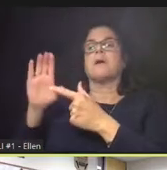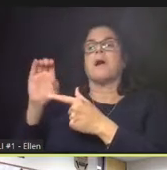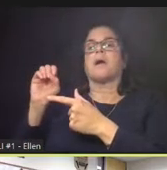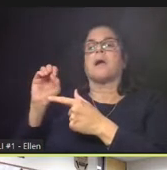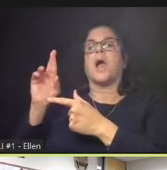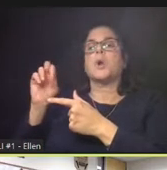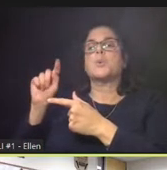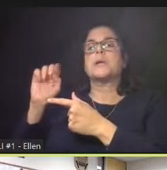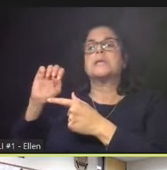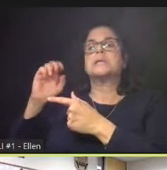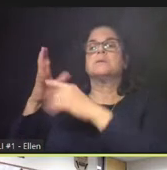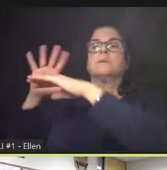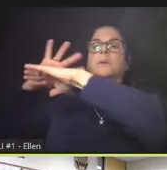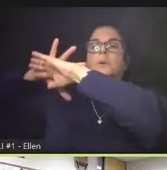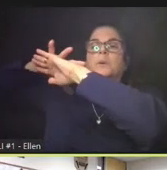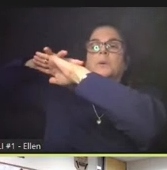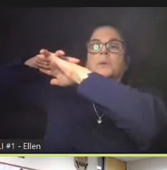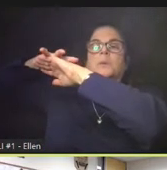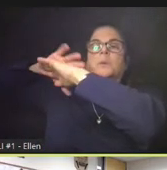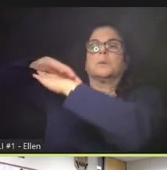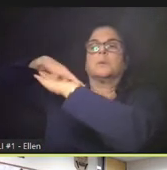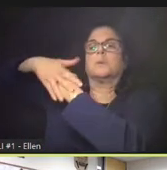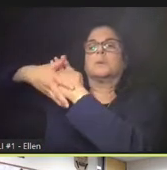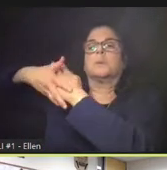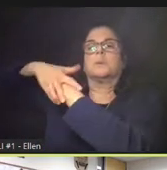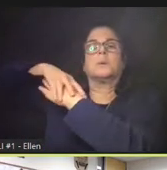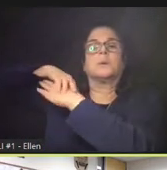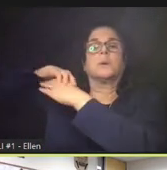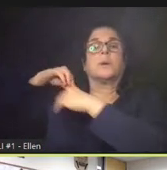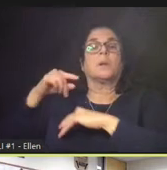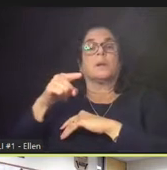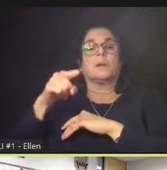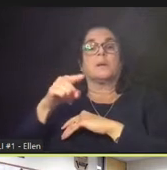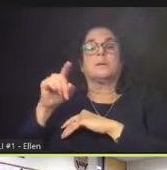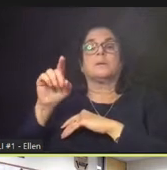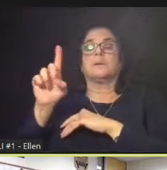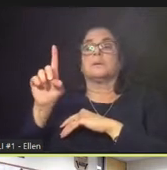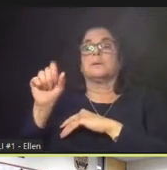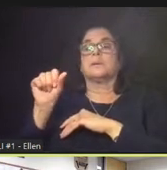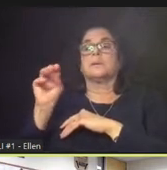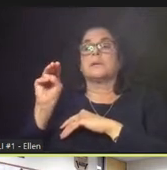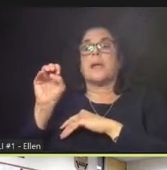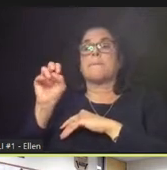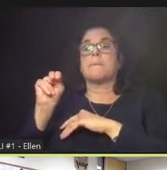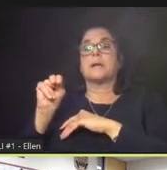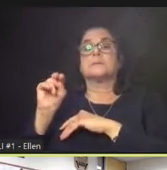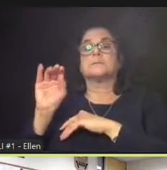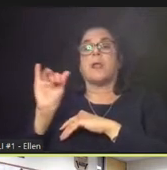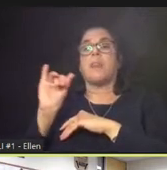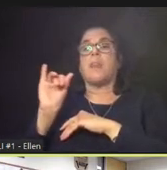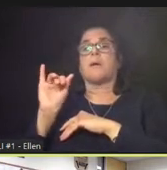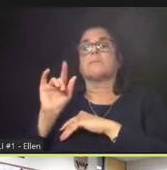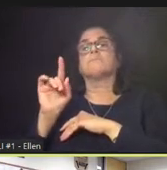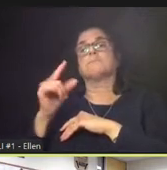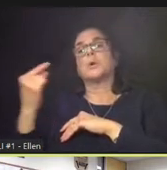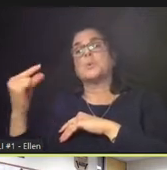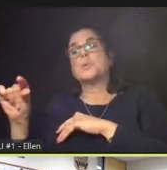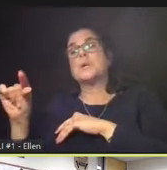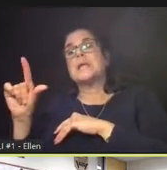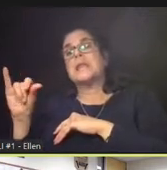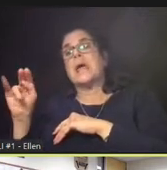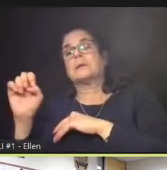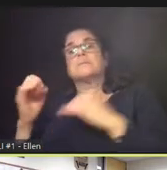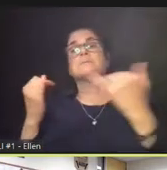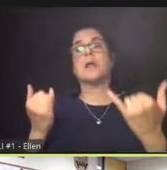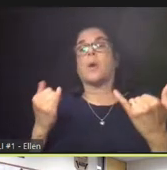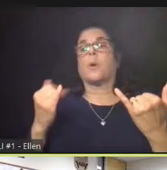slide. Here we are at Damon. So similar to the caissons I showed you over at Damon on the green line, here's Damon on the blue line where